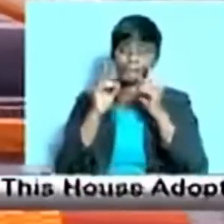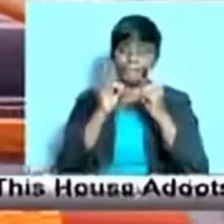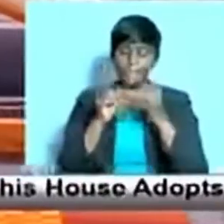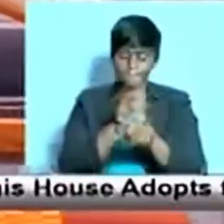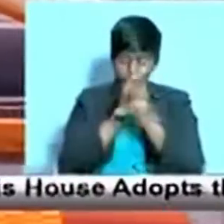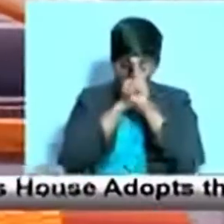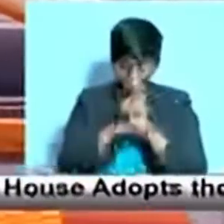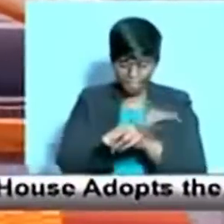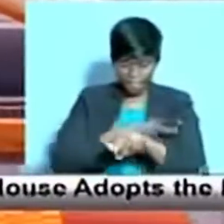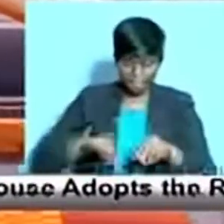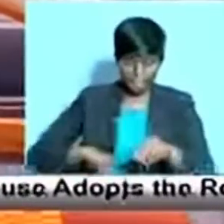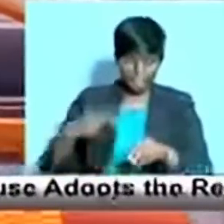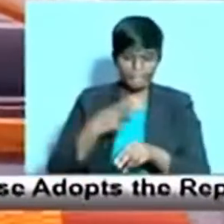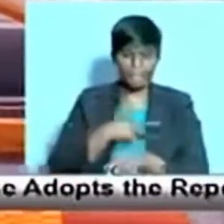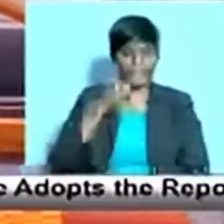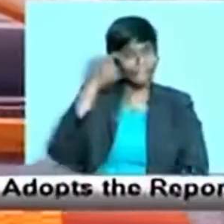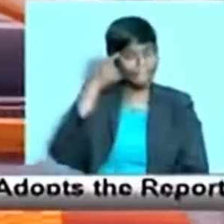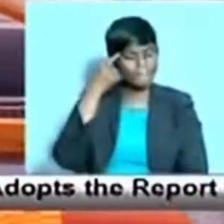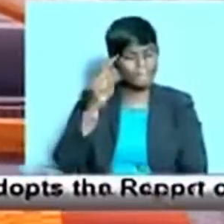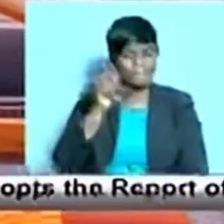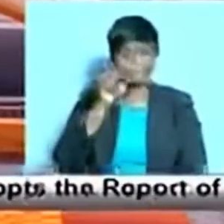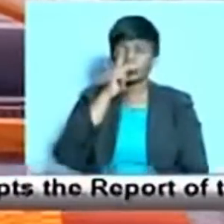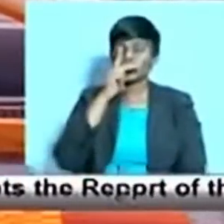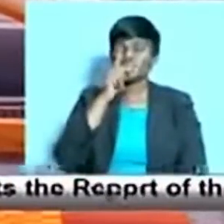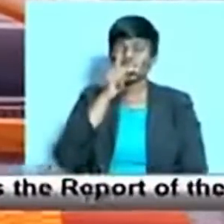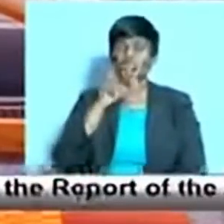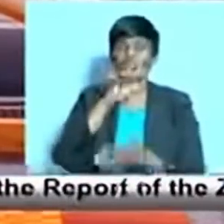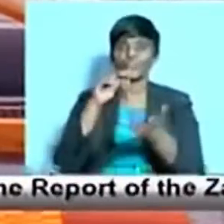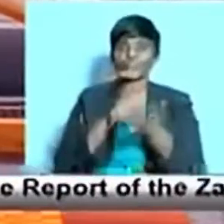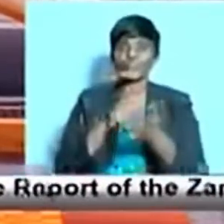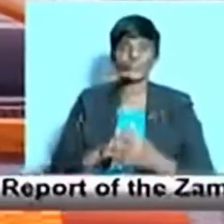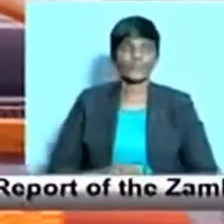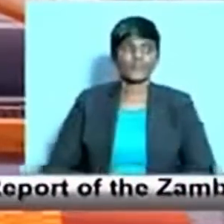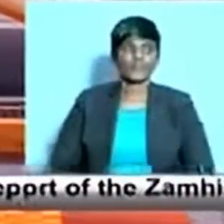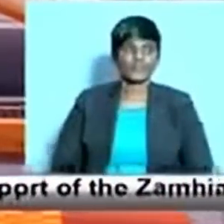The Honorable Member for Kalomo Central.